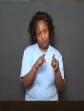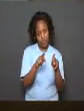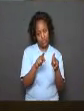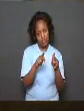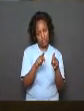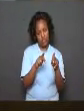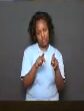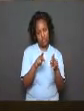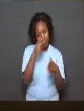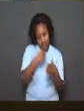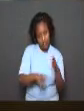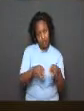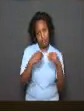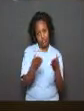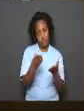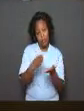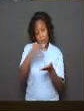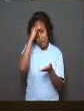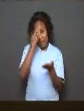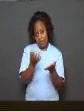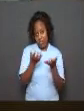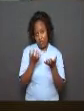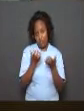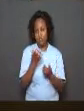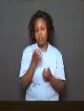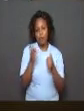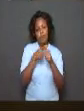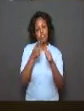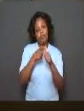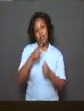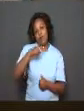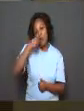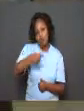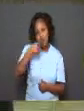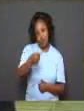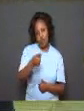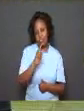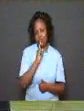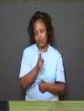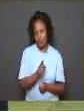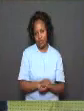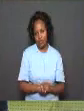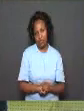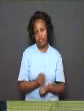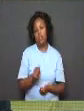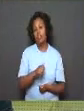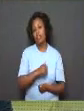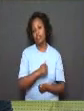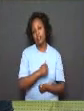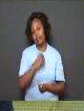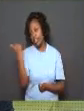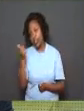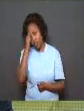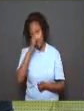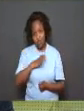people question the value of being educated in their mother tongue if no one else will